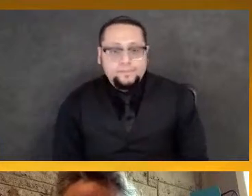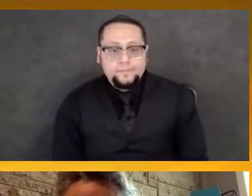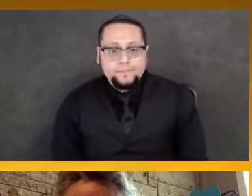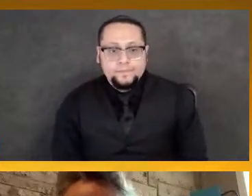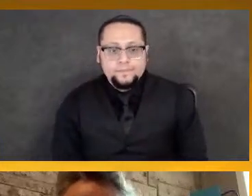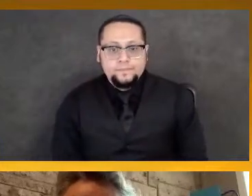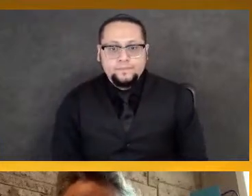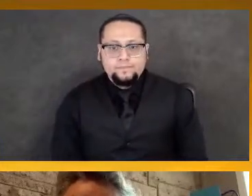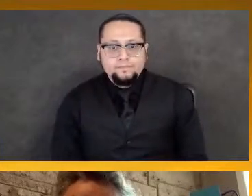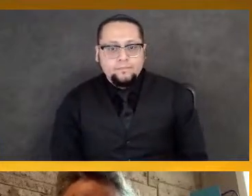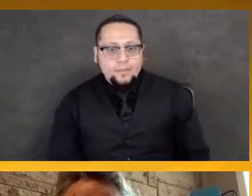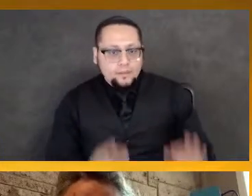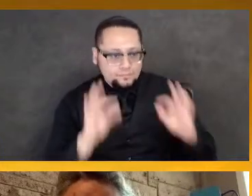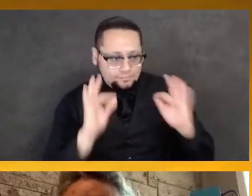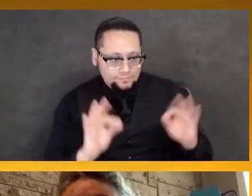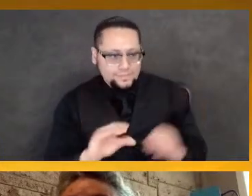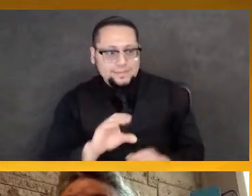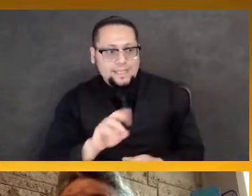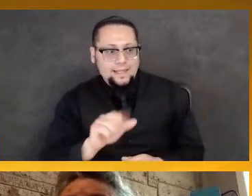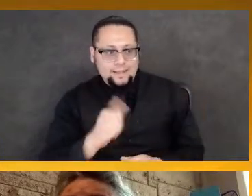Thank you for that.